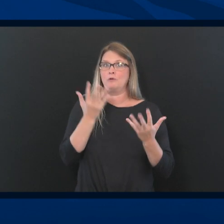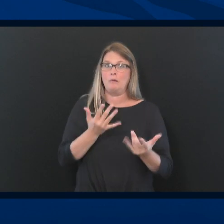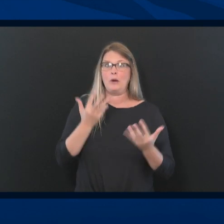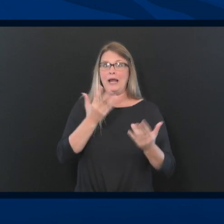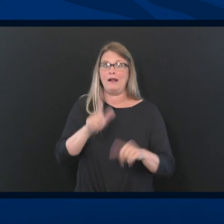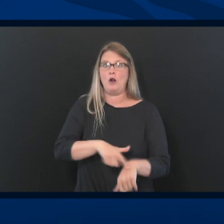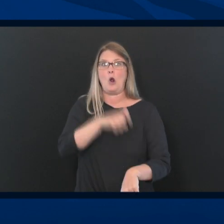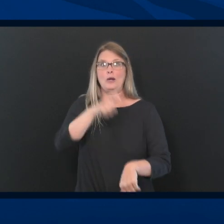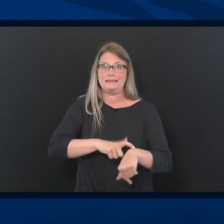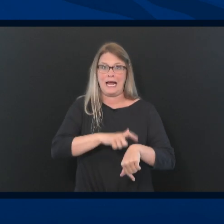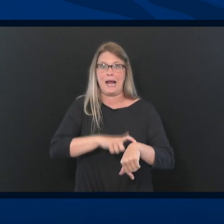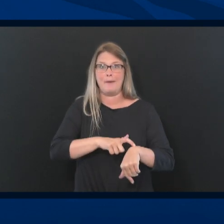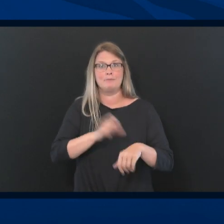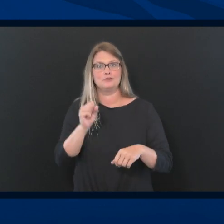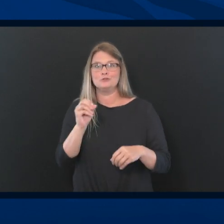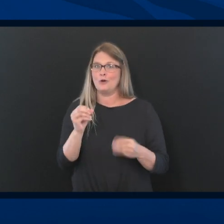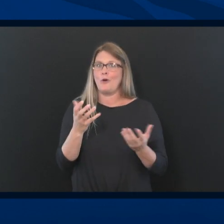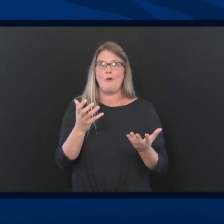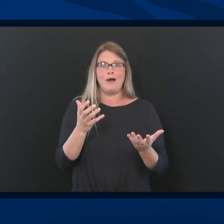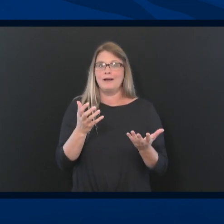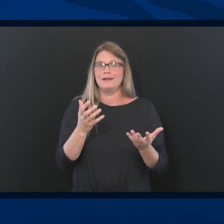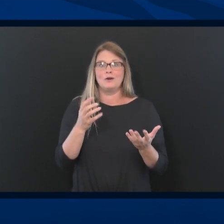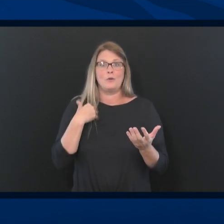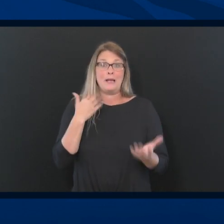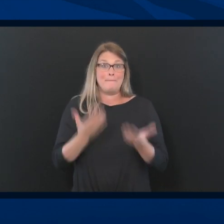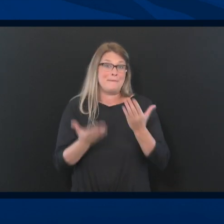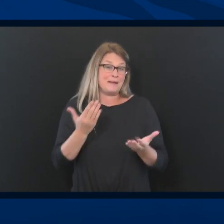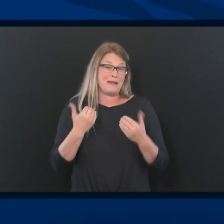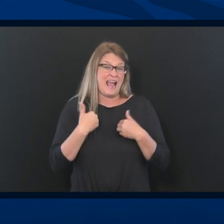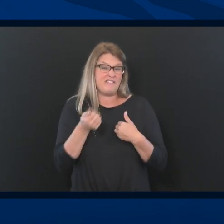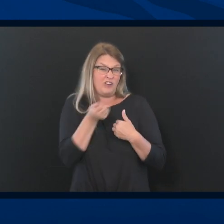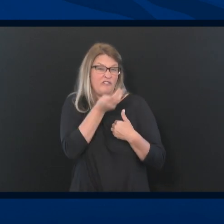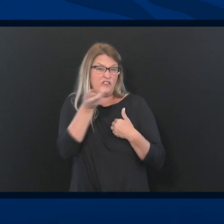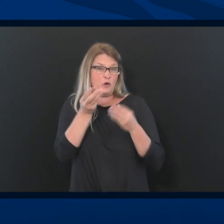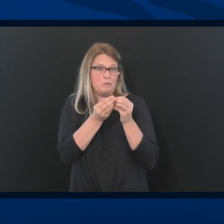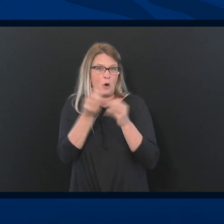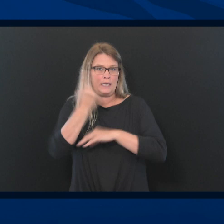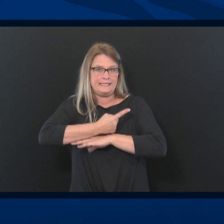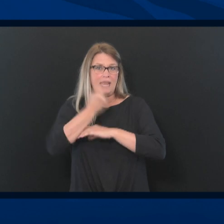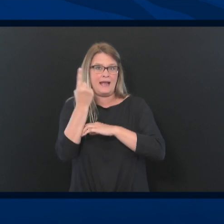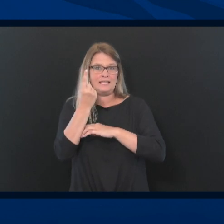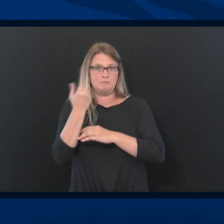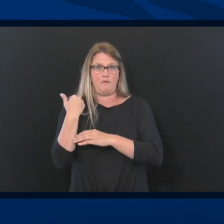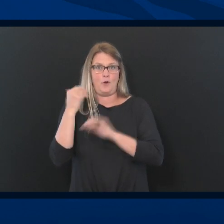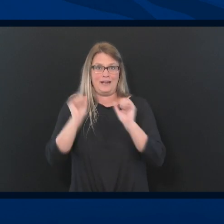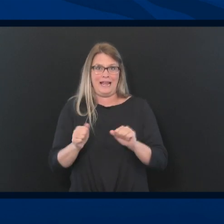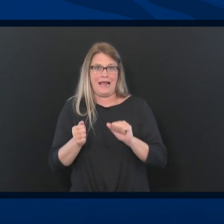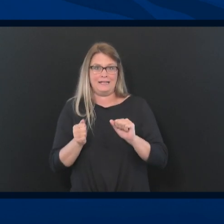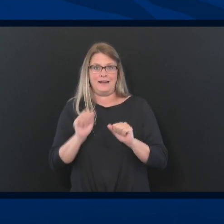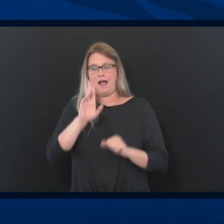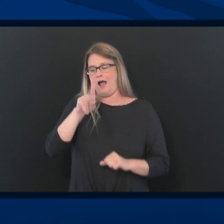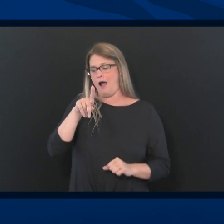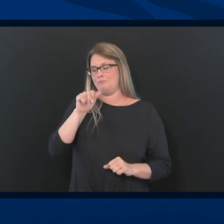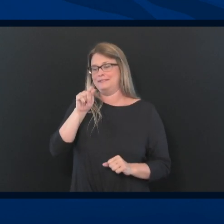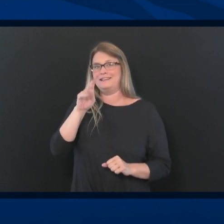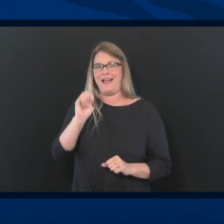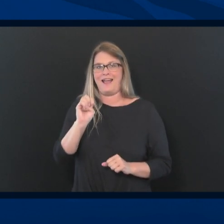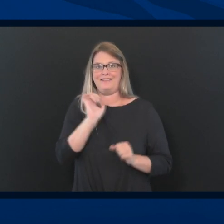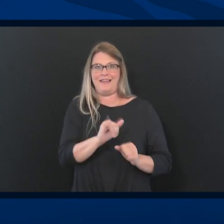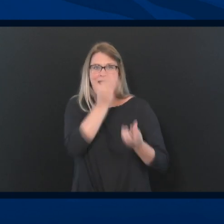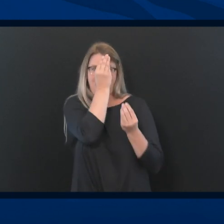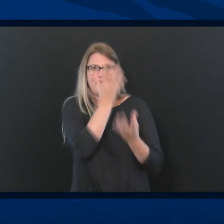times than others. And so we might have a few more days before some labs get their tests done and get the